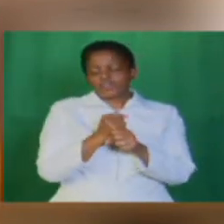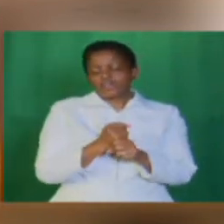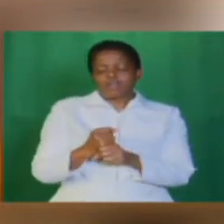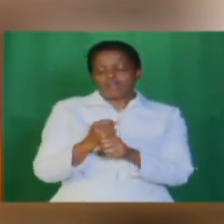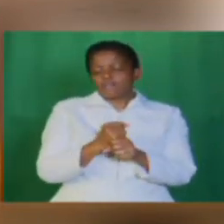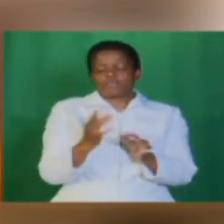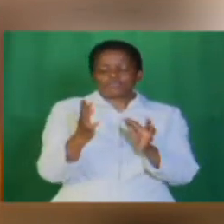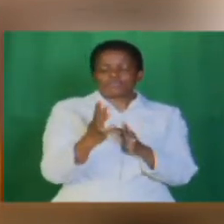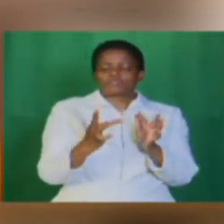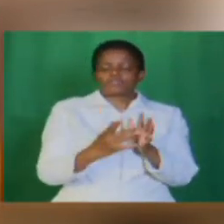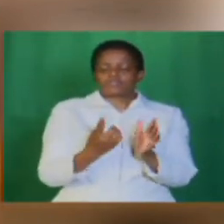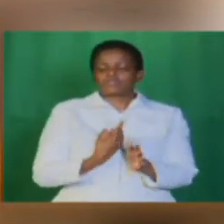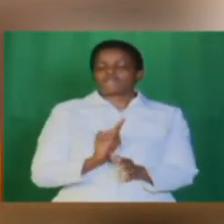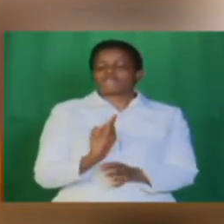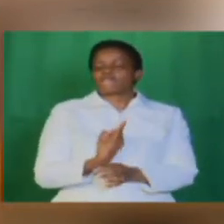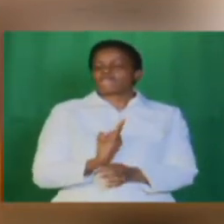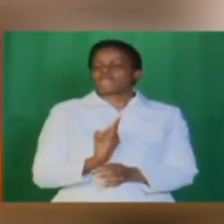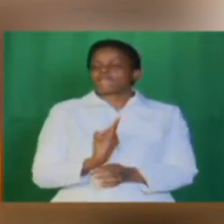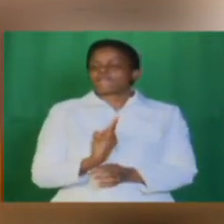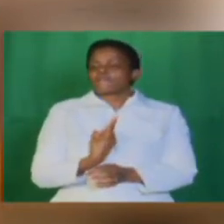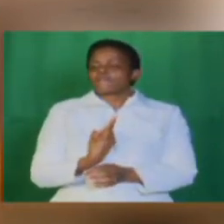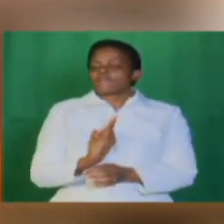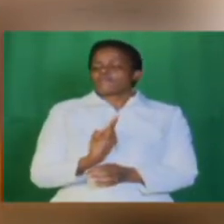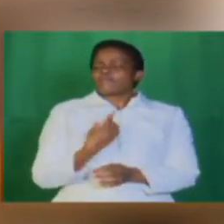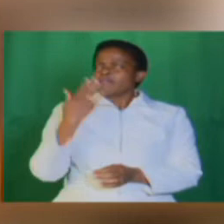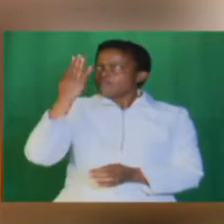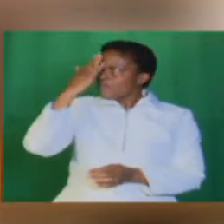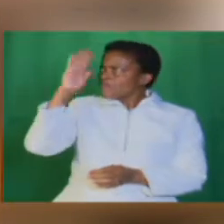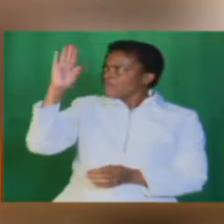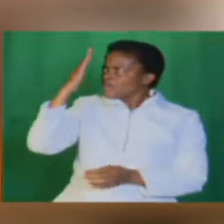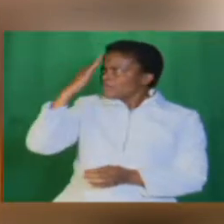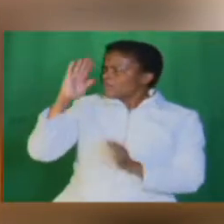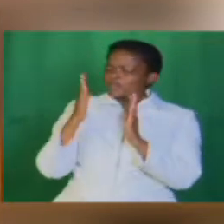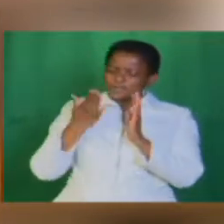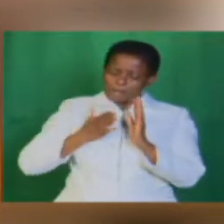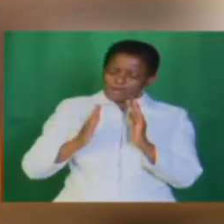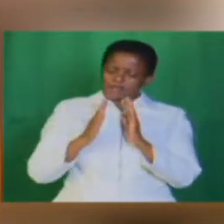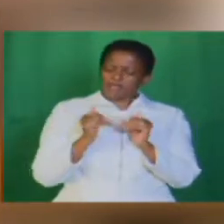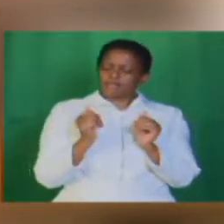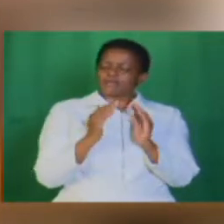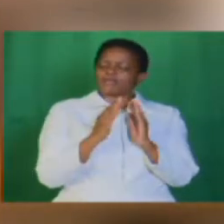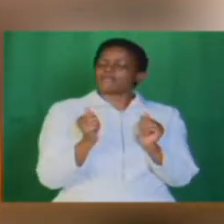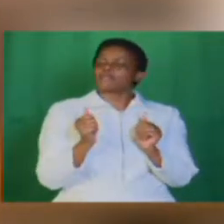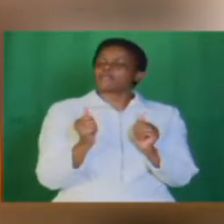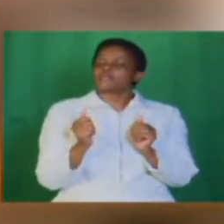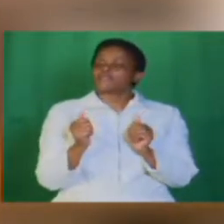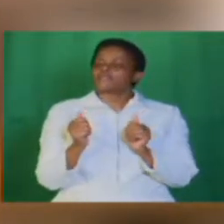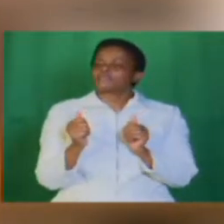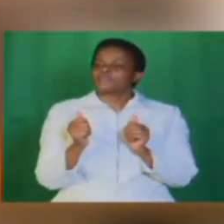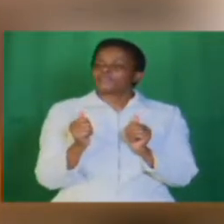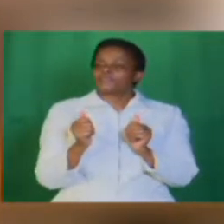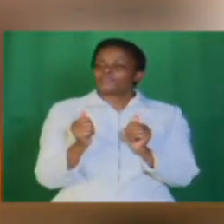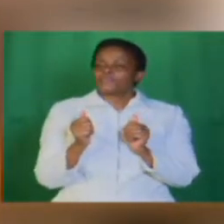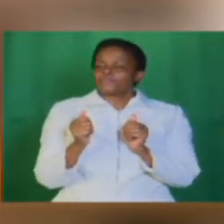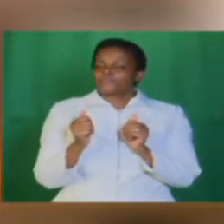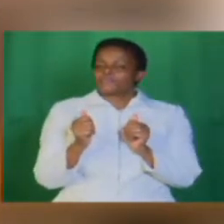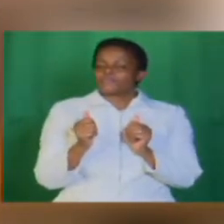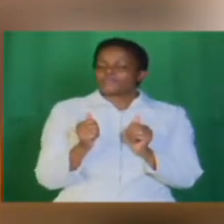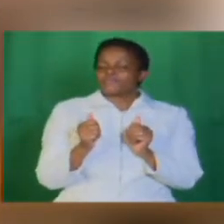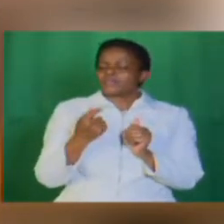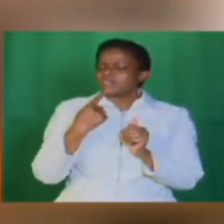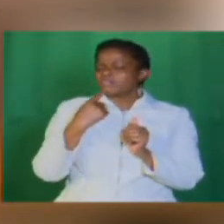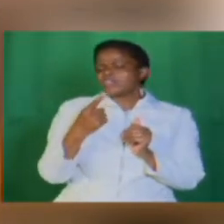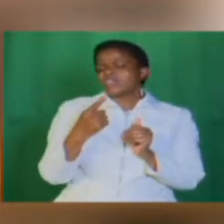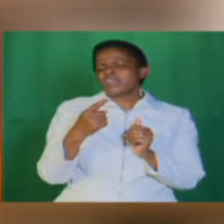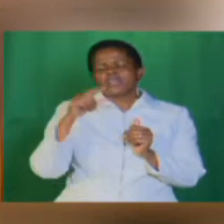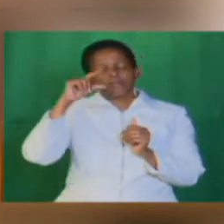Testament which needed to be fulfilled. Specifically, he talked about the prophecies, what Moses had